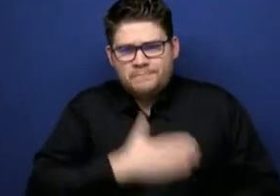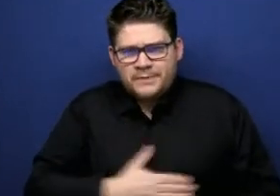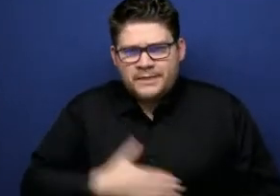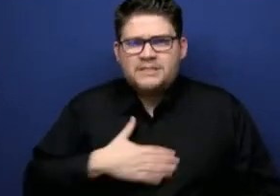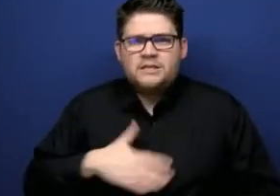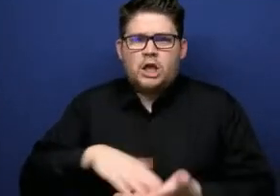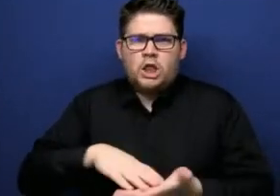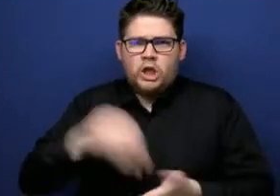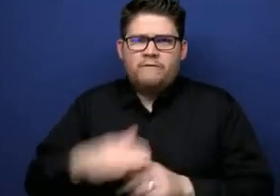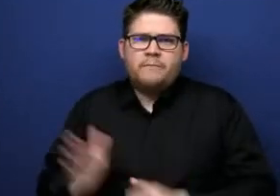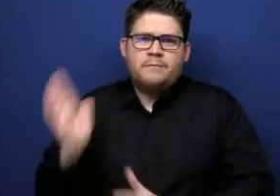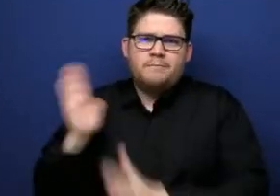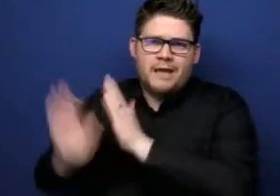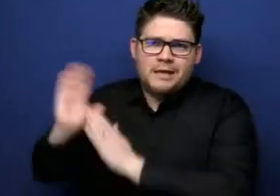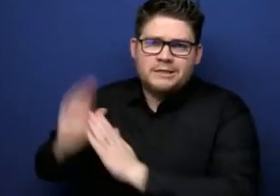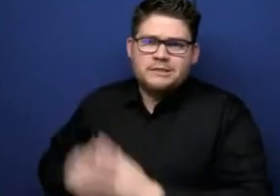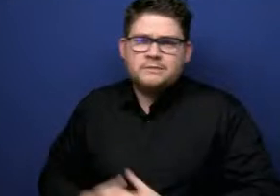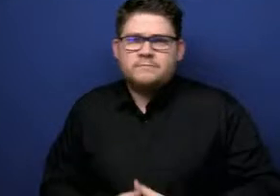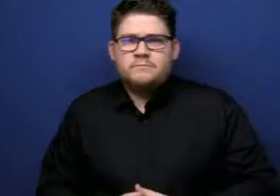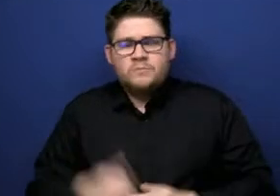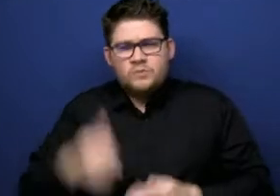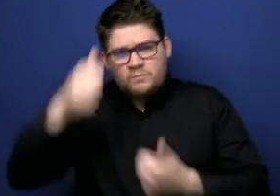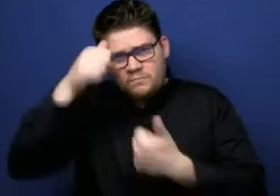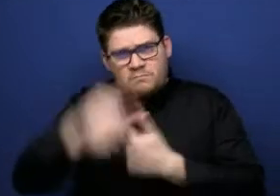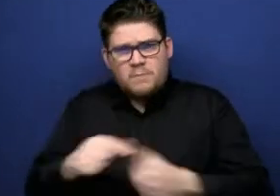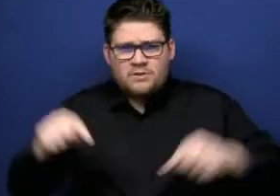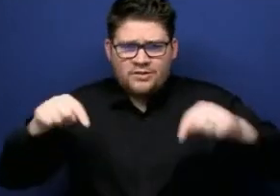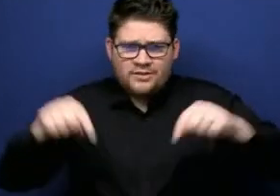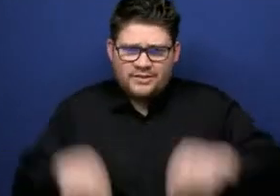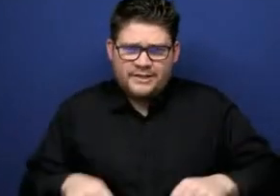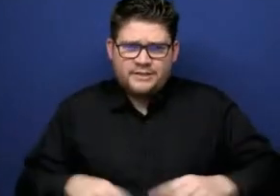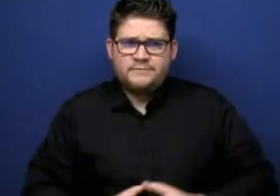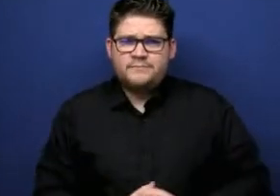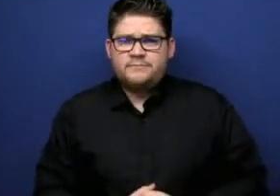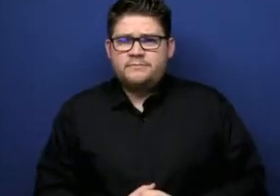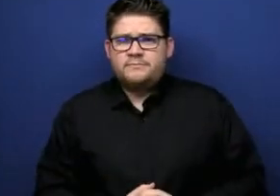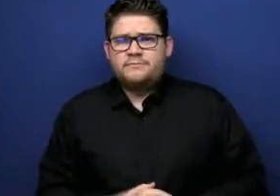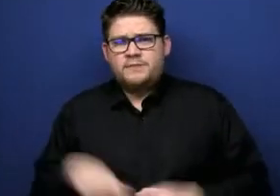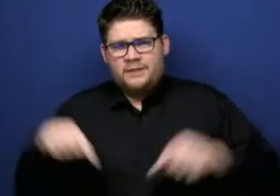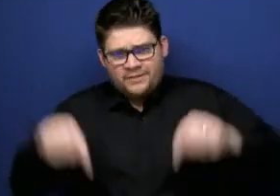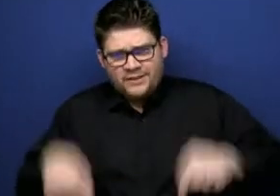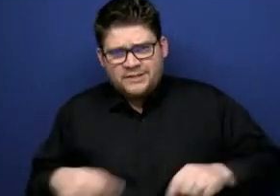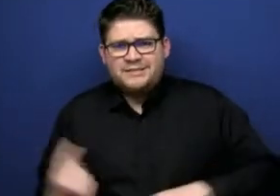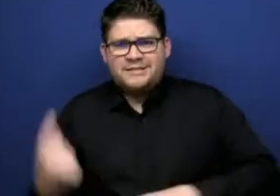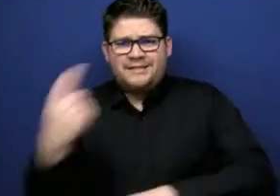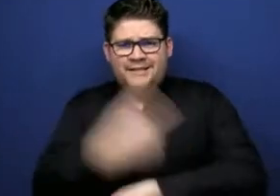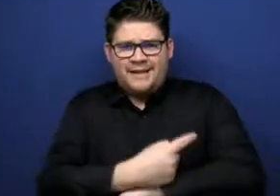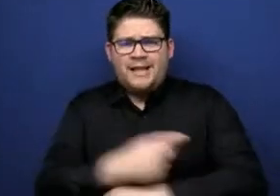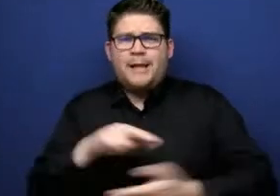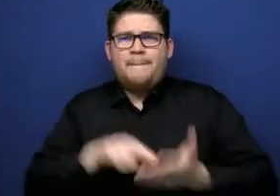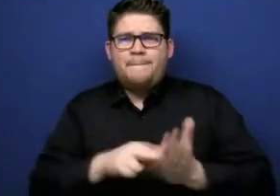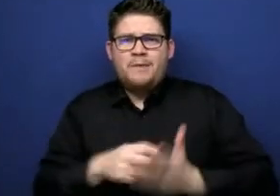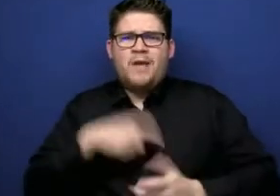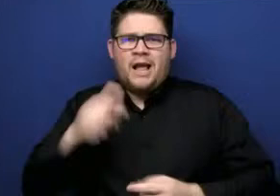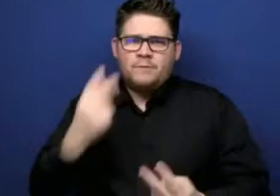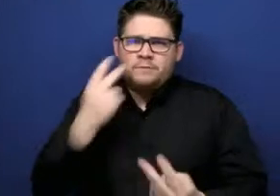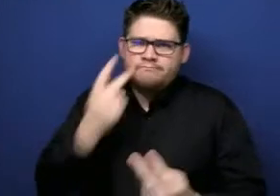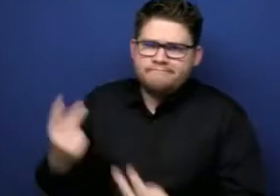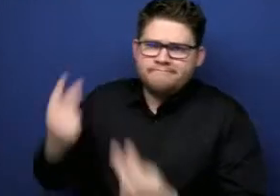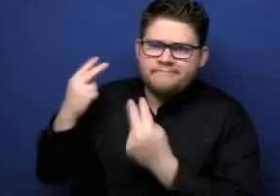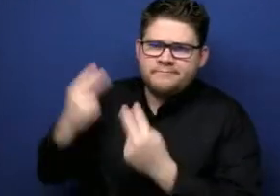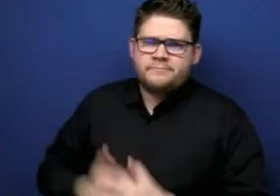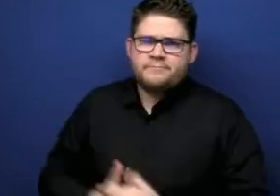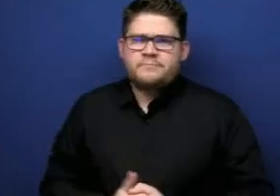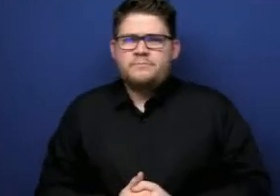observance of this day serves as a reminder to learn from those times that the impossible is indeed